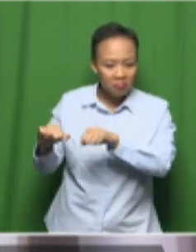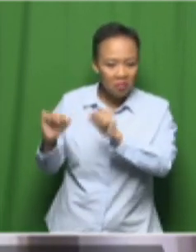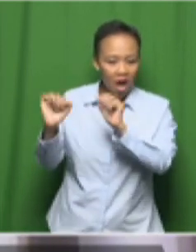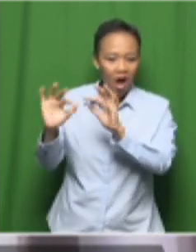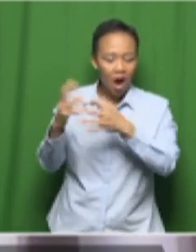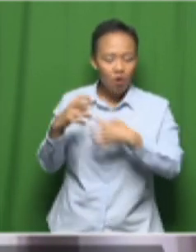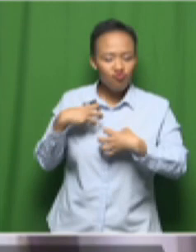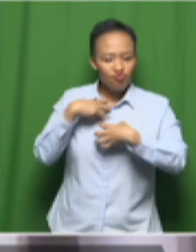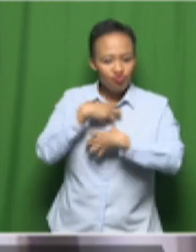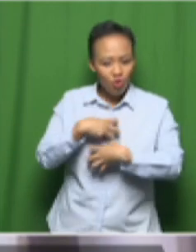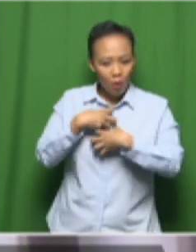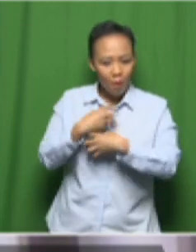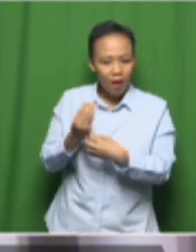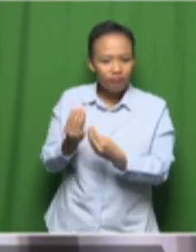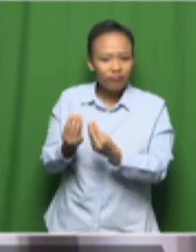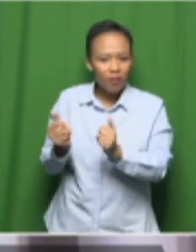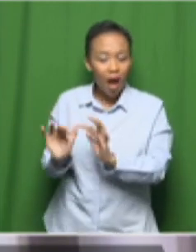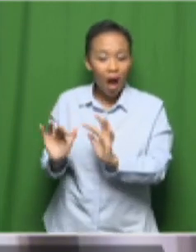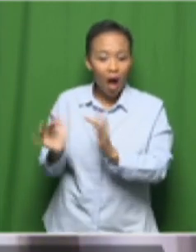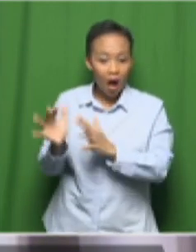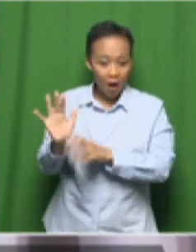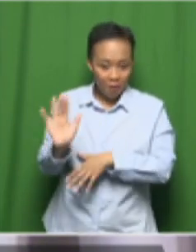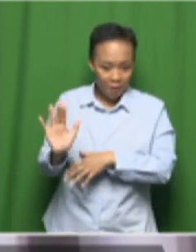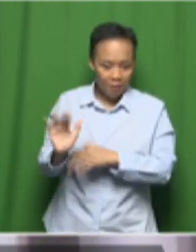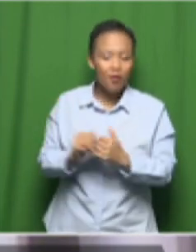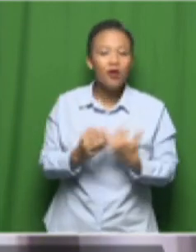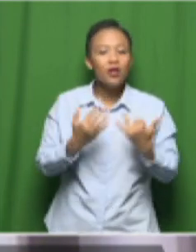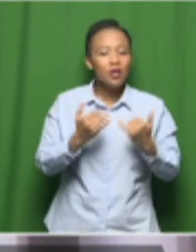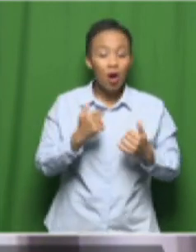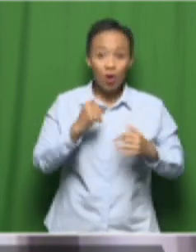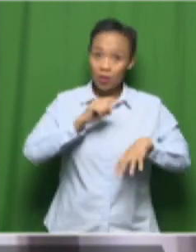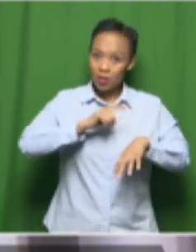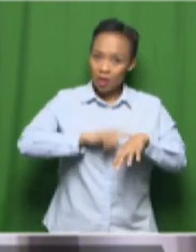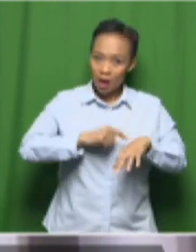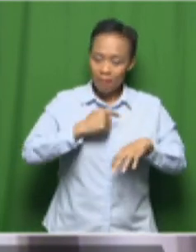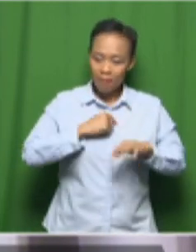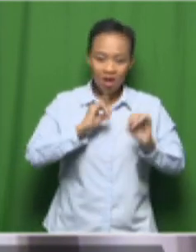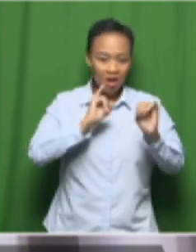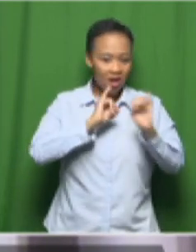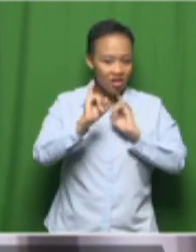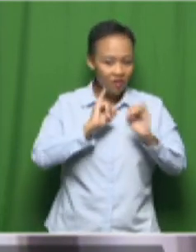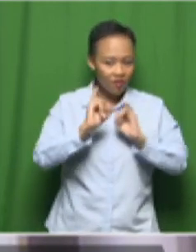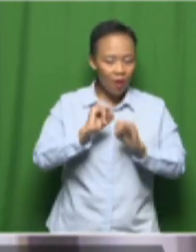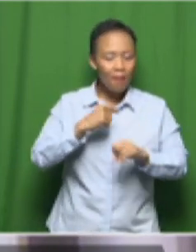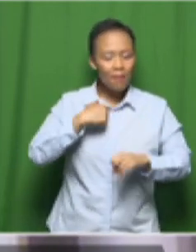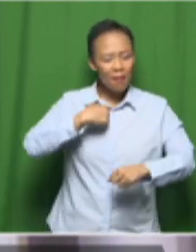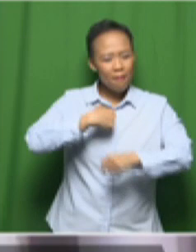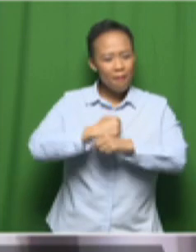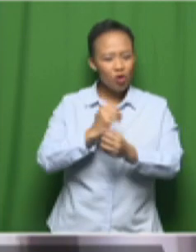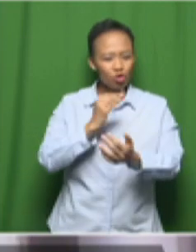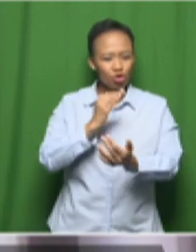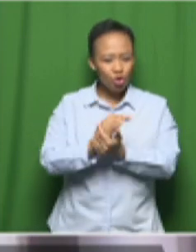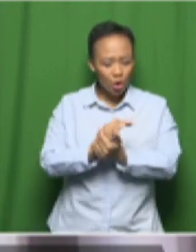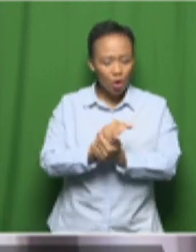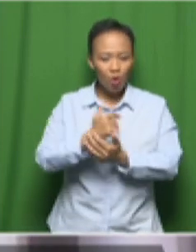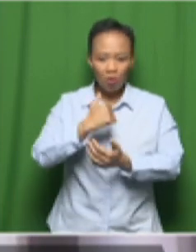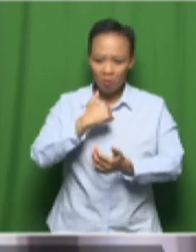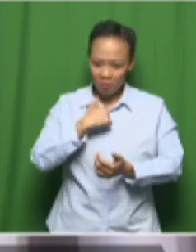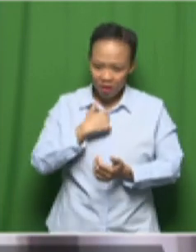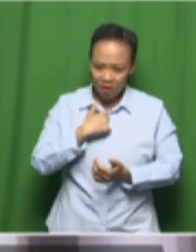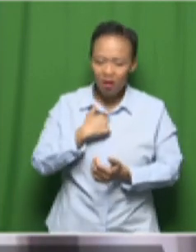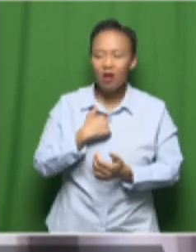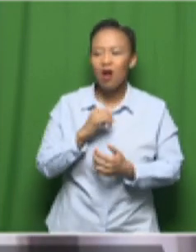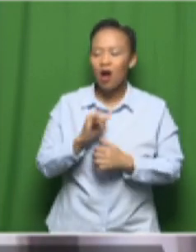trauma. So I'm always very open to, when I'm interviewing, I don't foist my own manner of interviewing upon